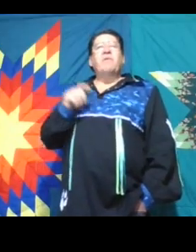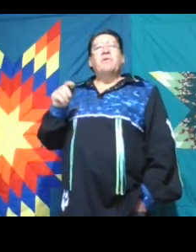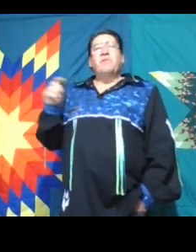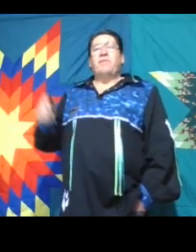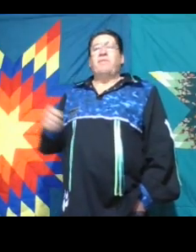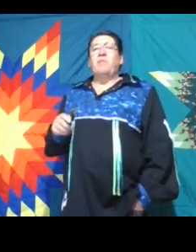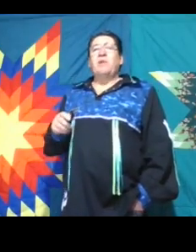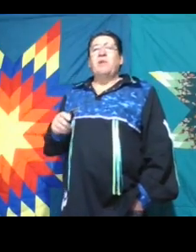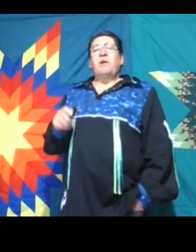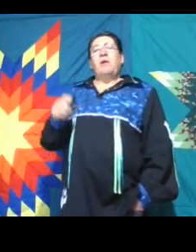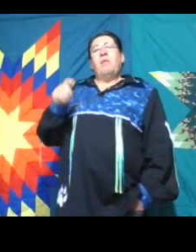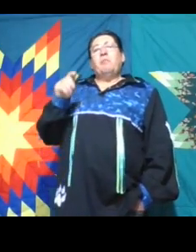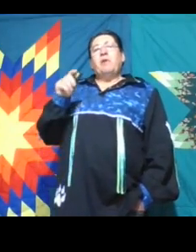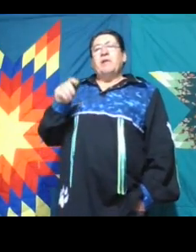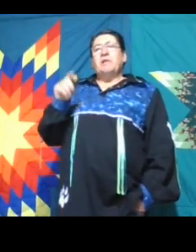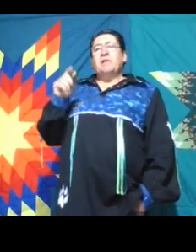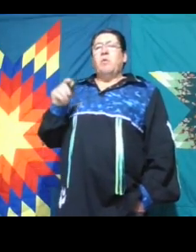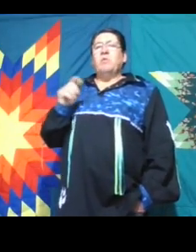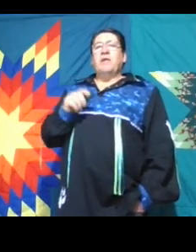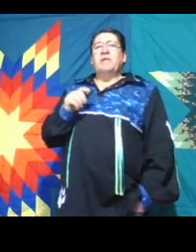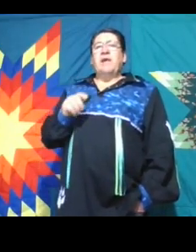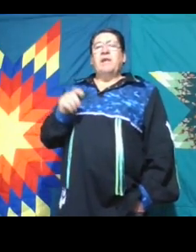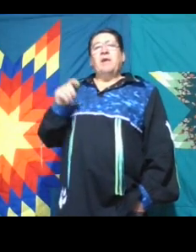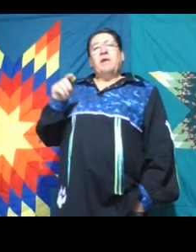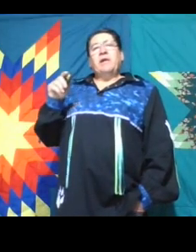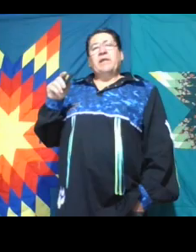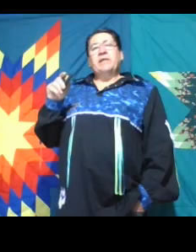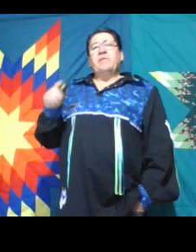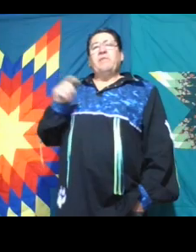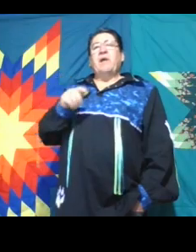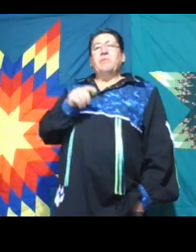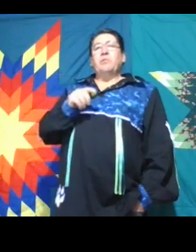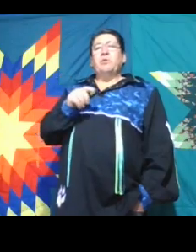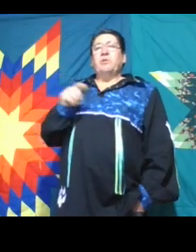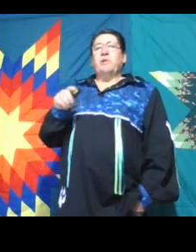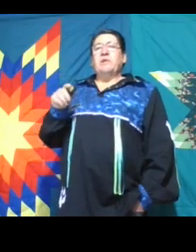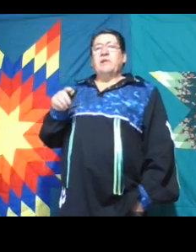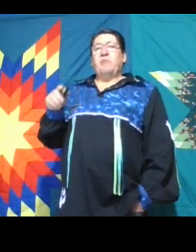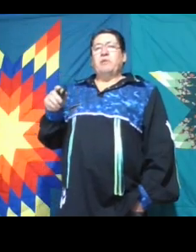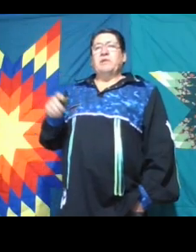like further career development, because, quote, they said, he's too valuable to us in that position.